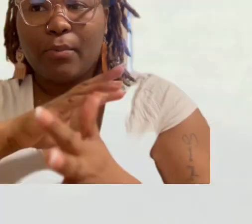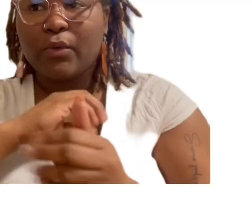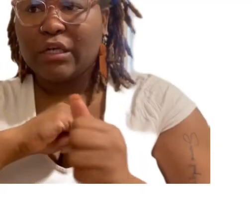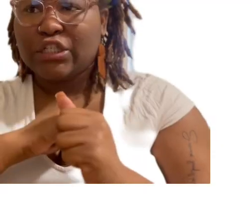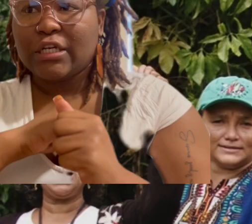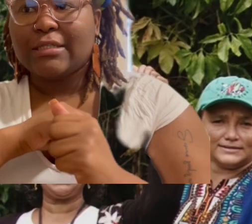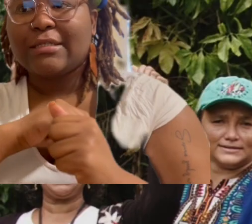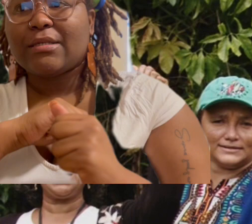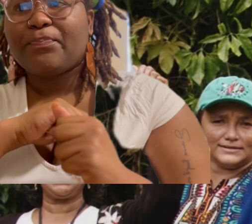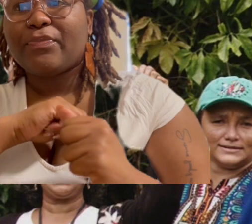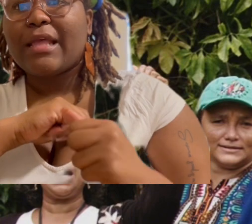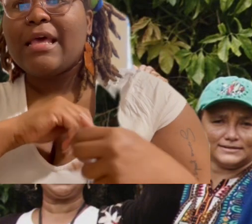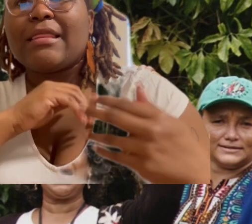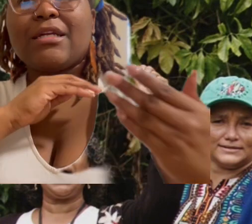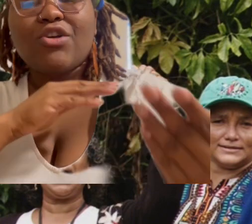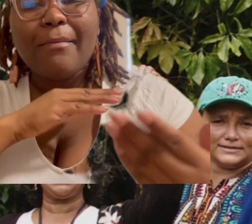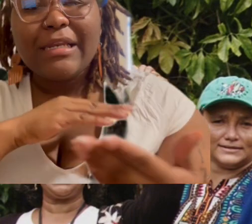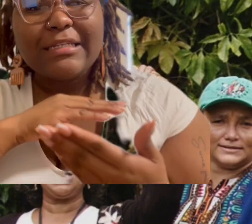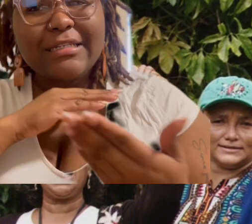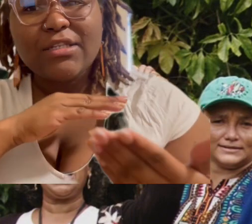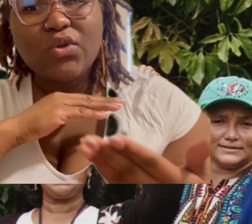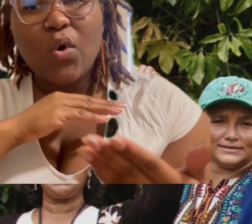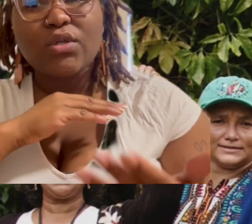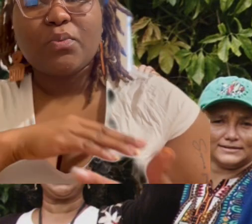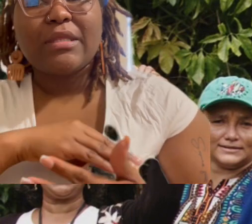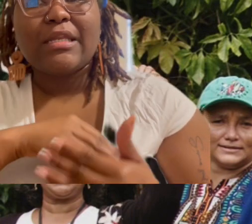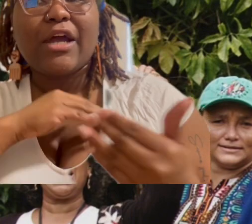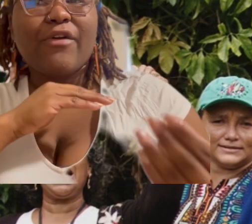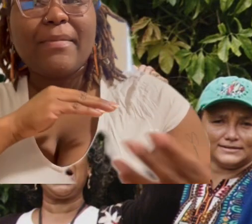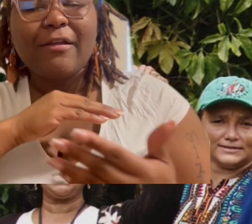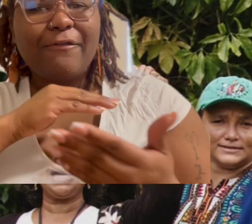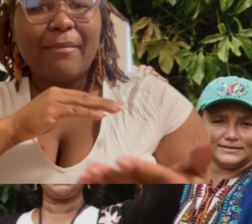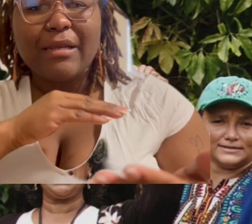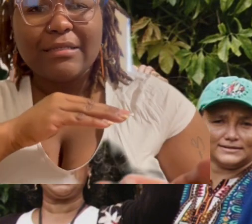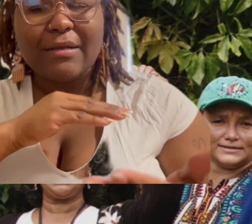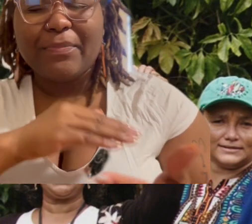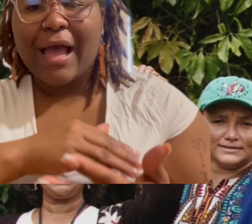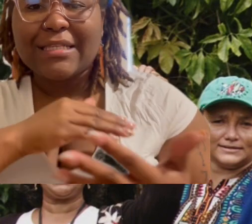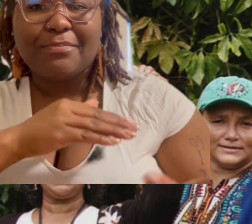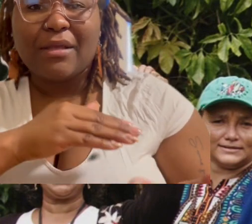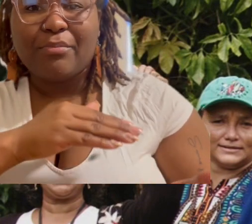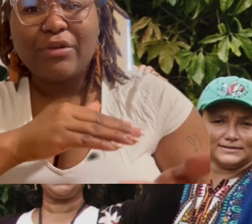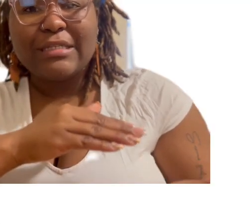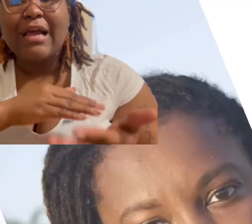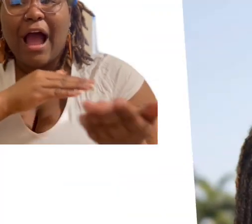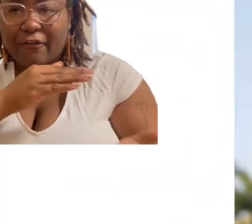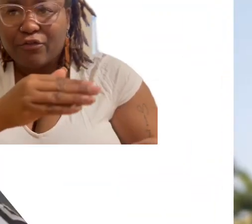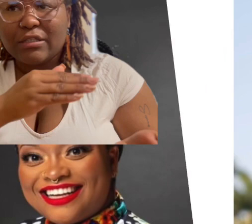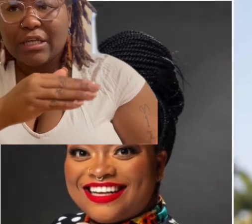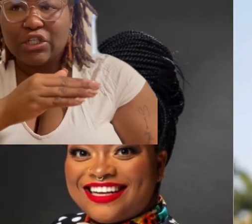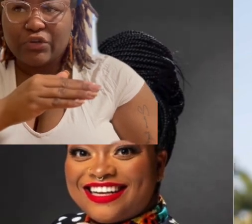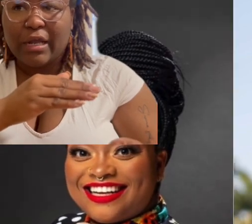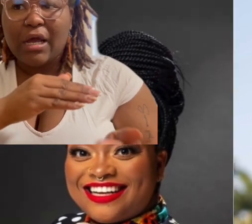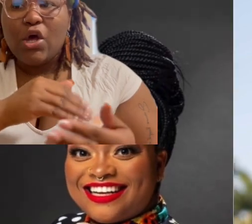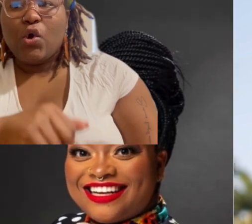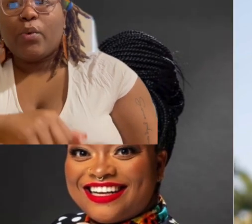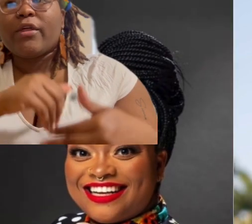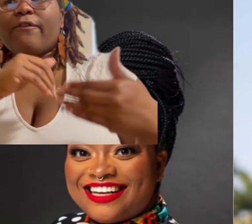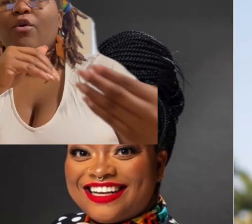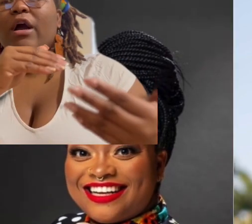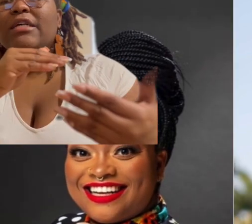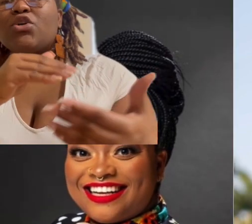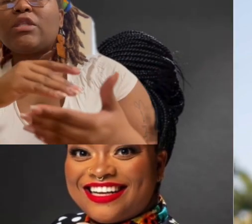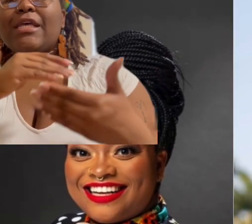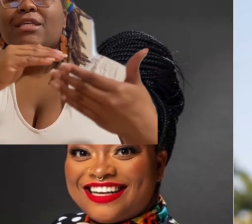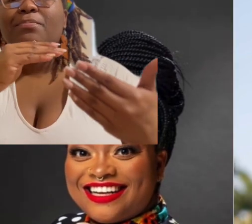colored populations. The dominant discourse within Caribbean feminism has been pretty Afrocentric, with